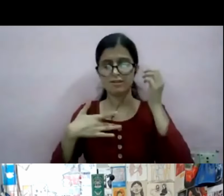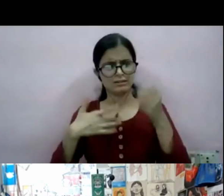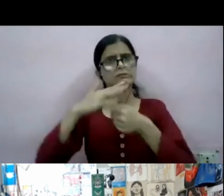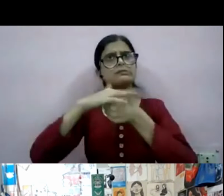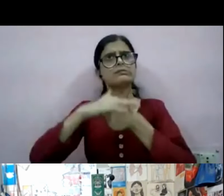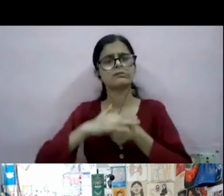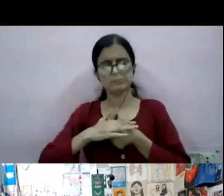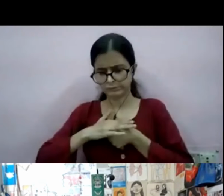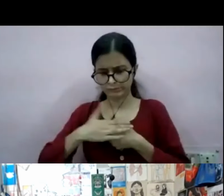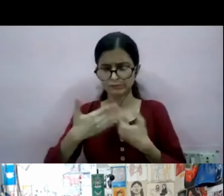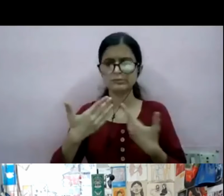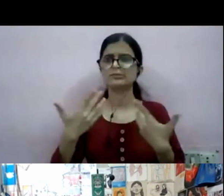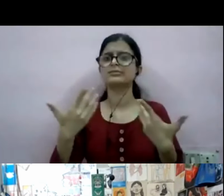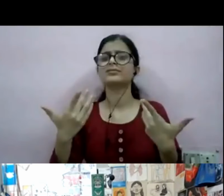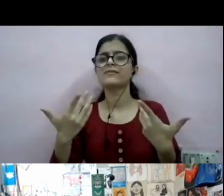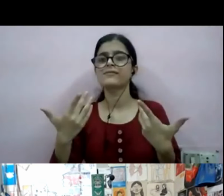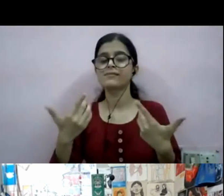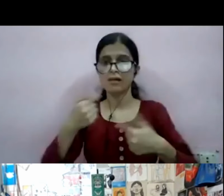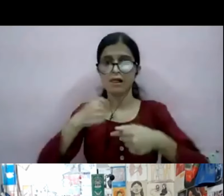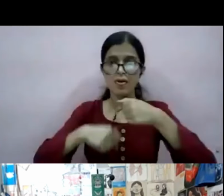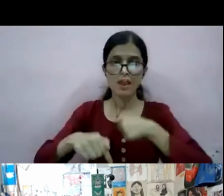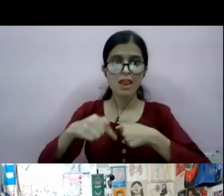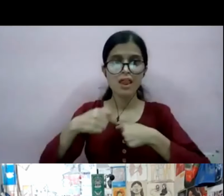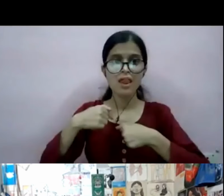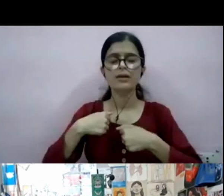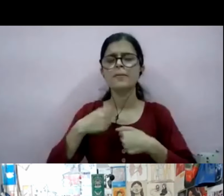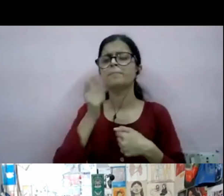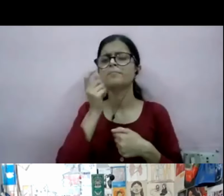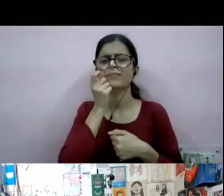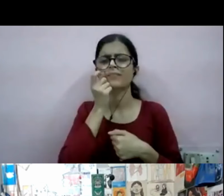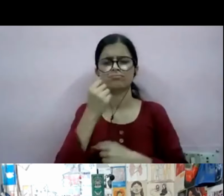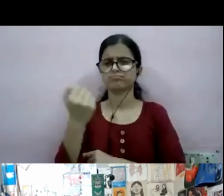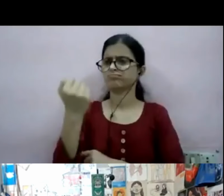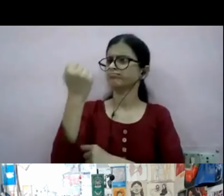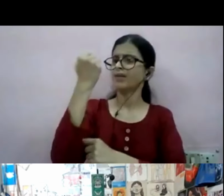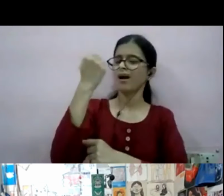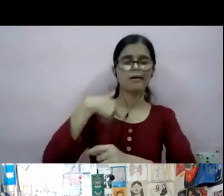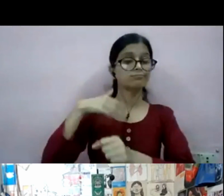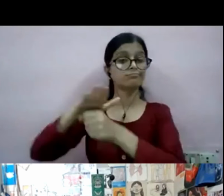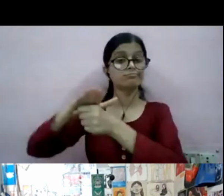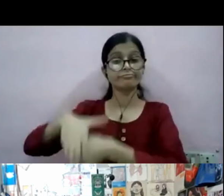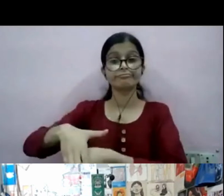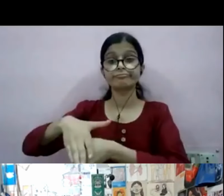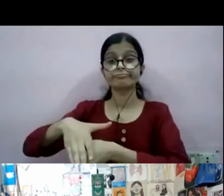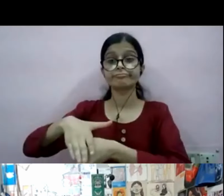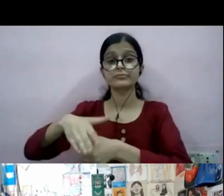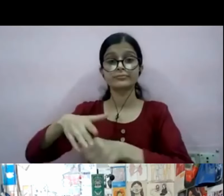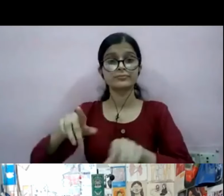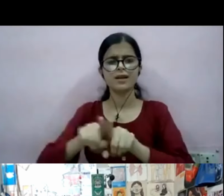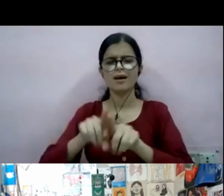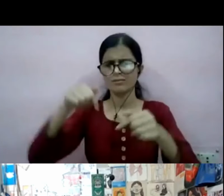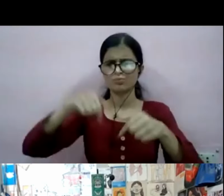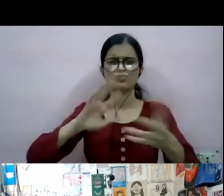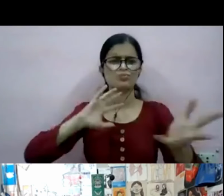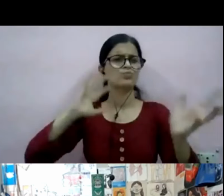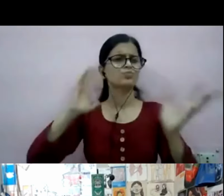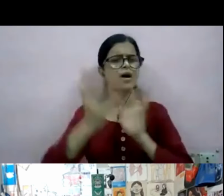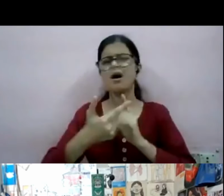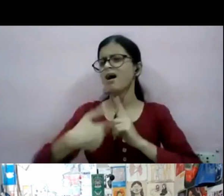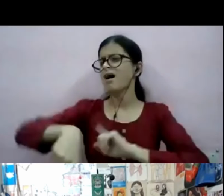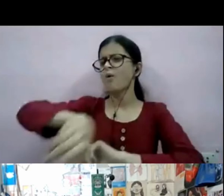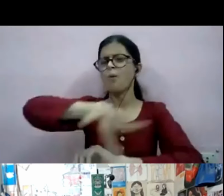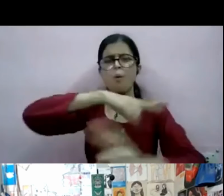So, male bias prevails throughout the subcontinent, and in the worst scenario, manifests in the